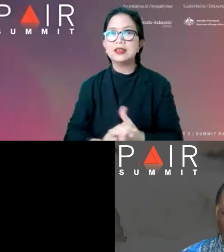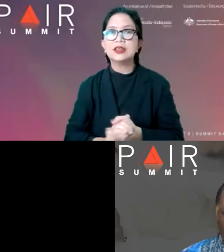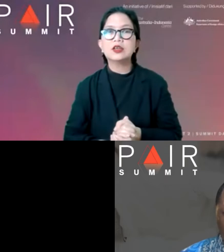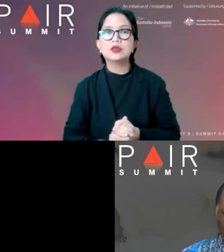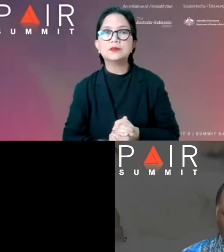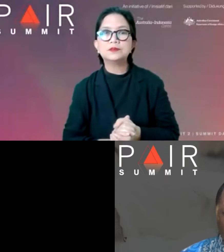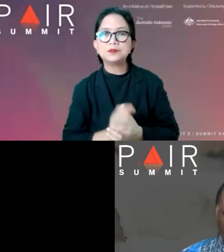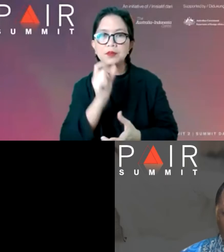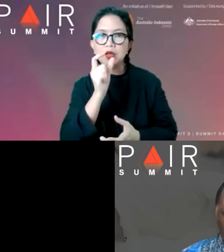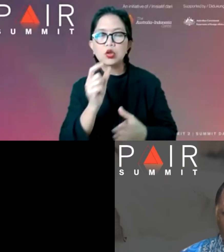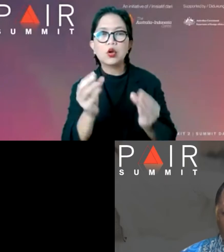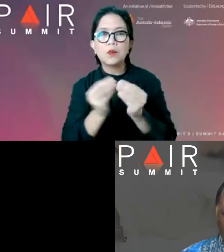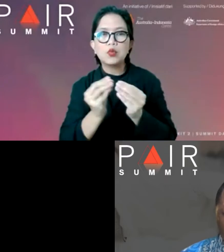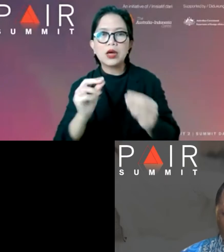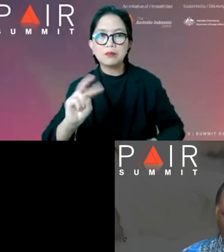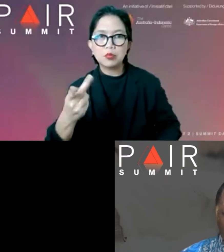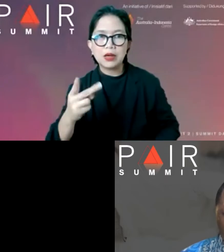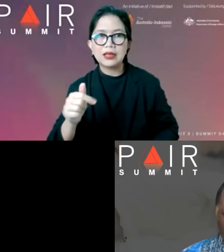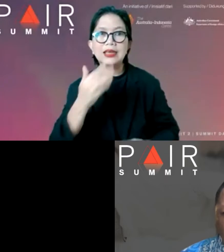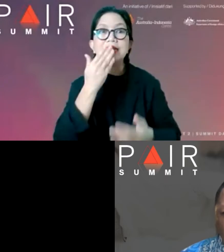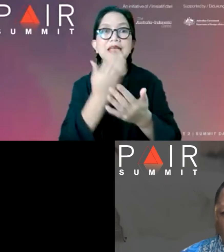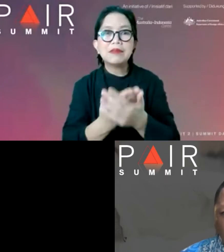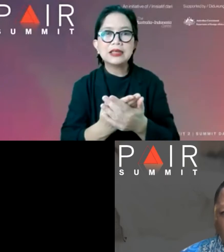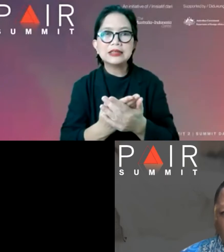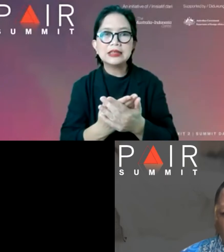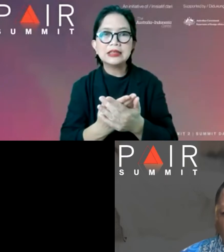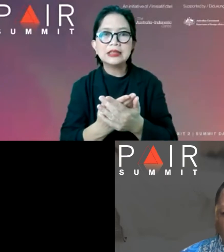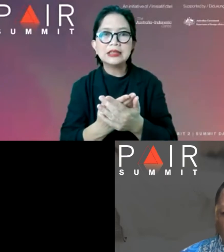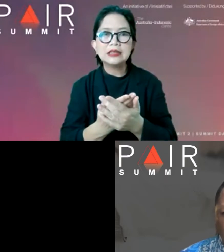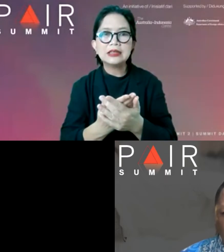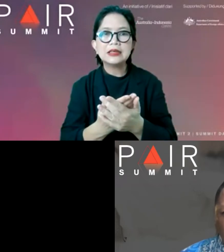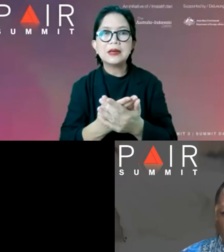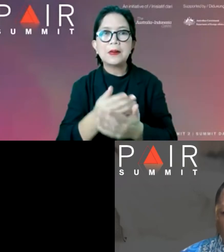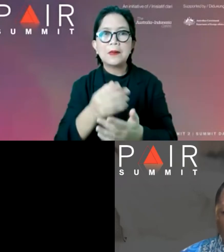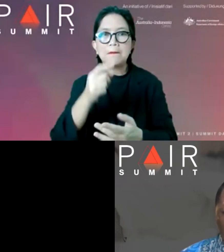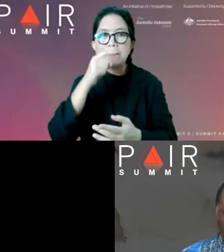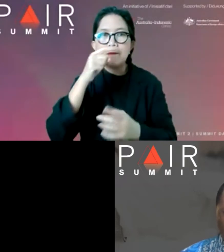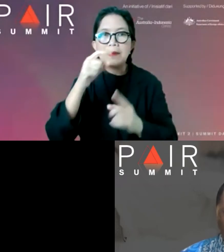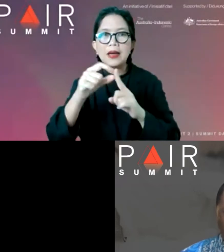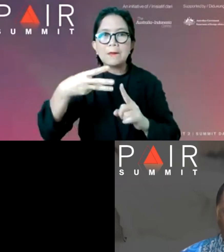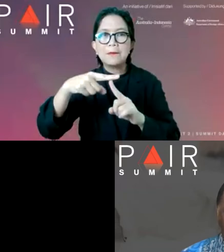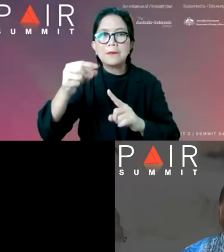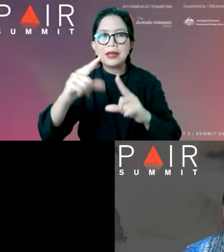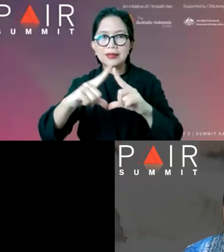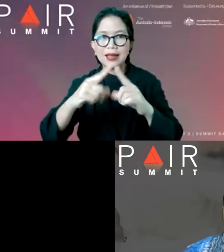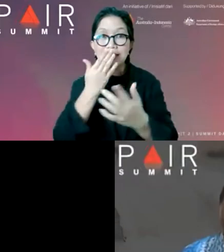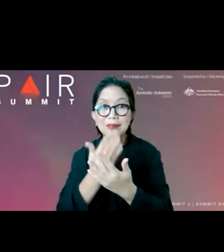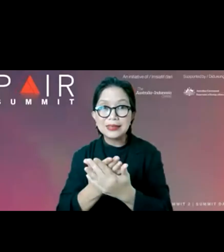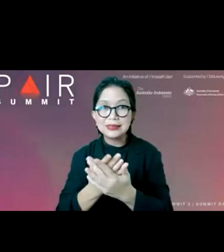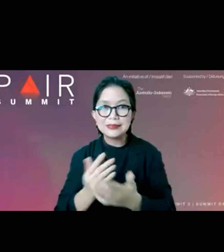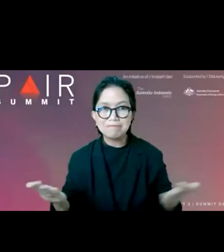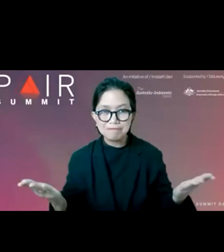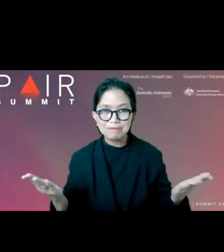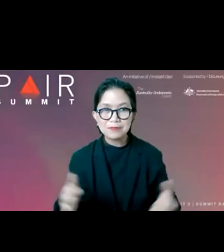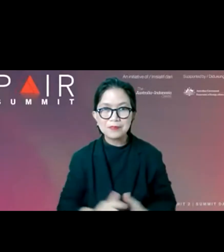Thanks so much, Pak Petra. Yeah, good point. And Musafir or Pak Anies, if you'd like to comment on